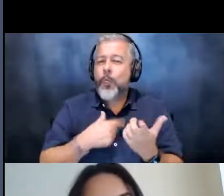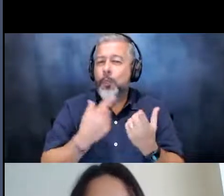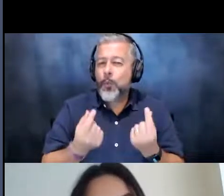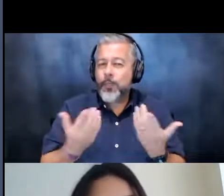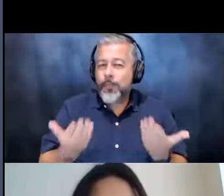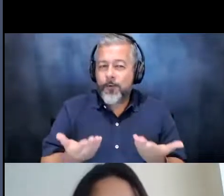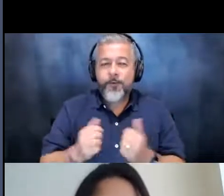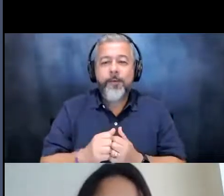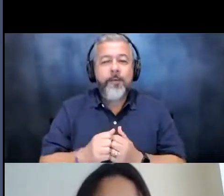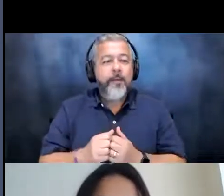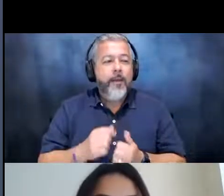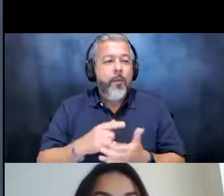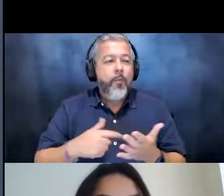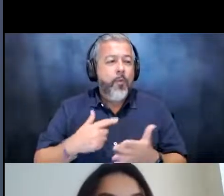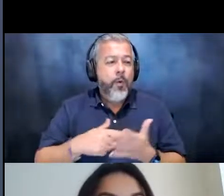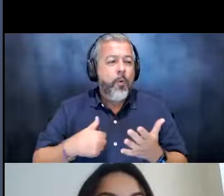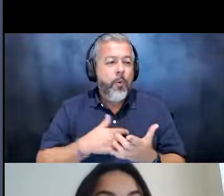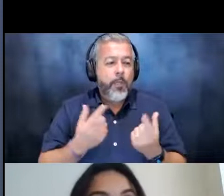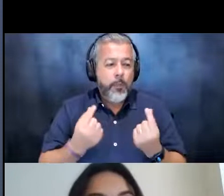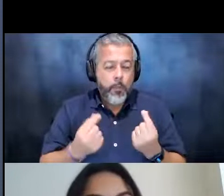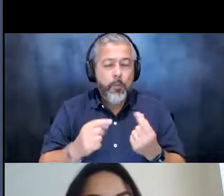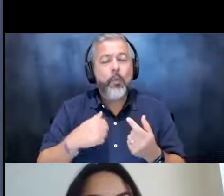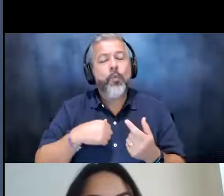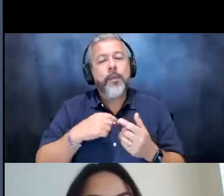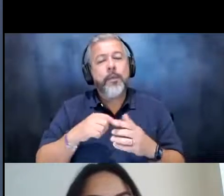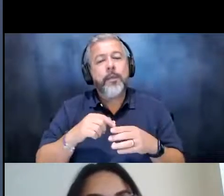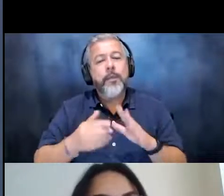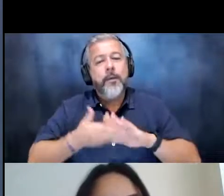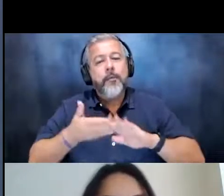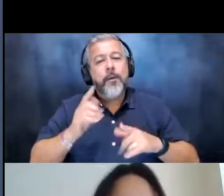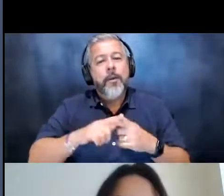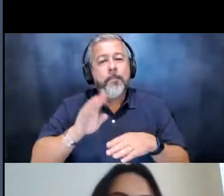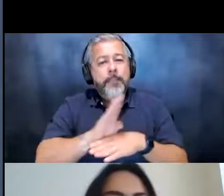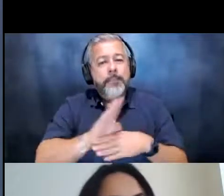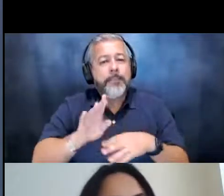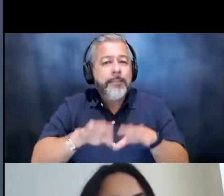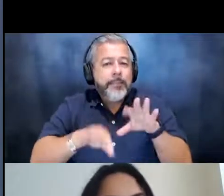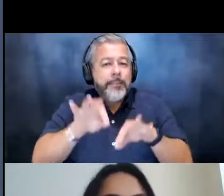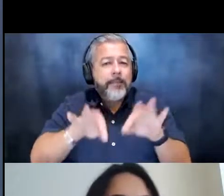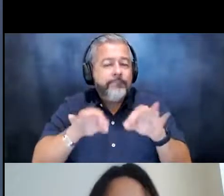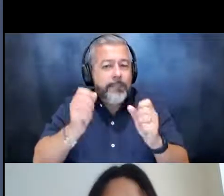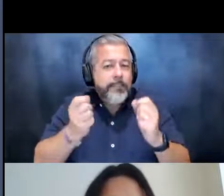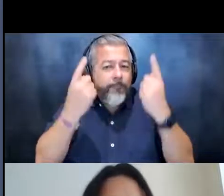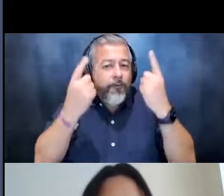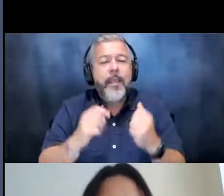we operate on is business discovery. We're looking to see how do